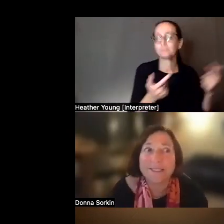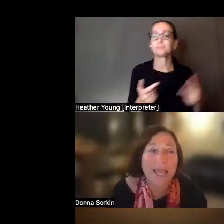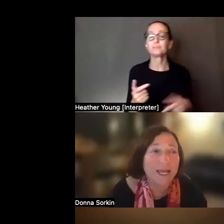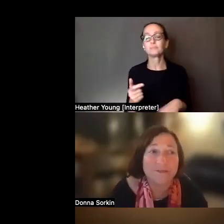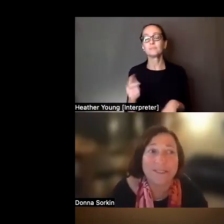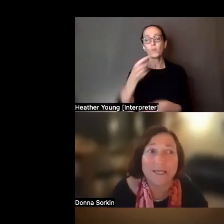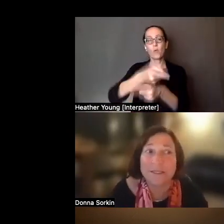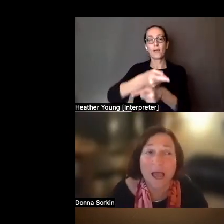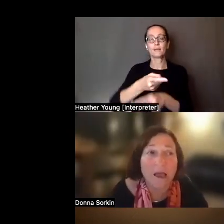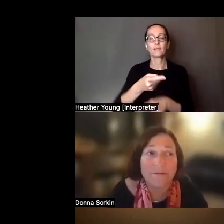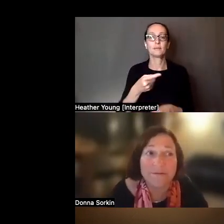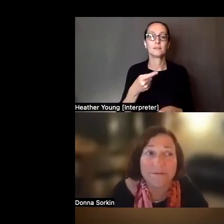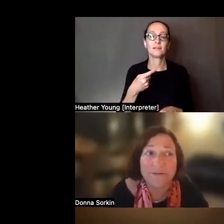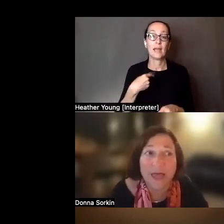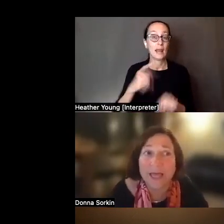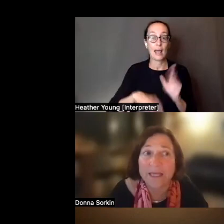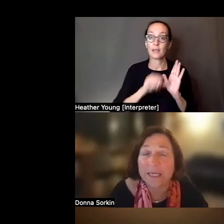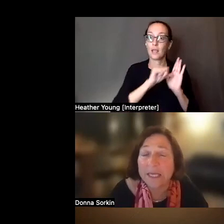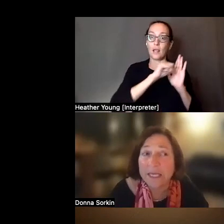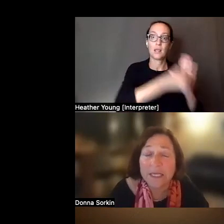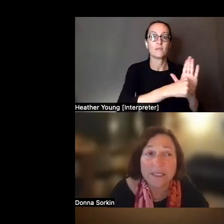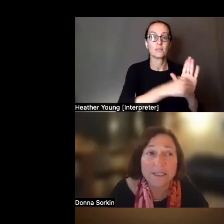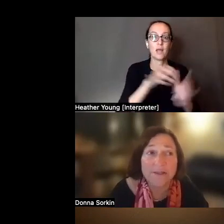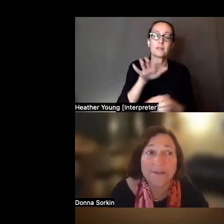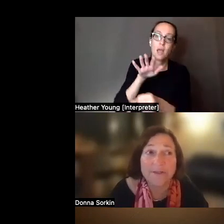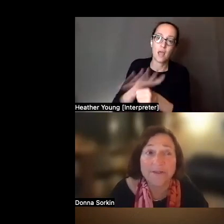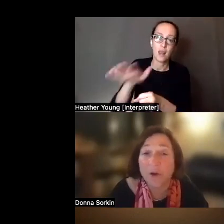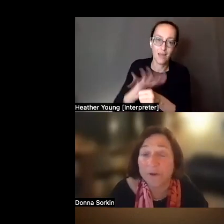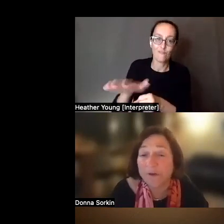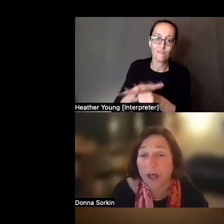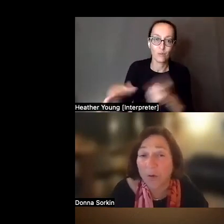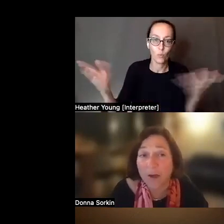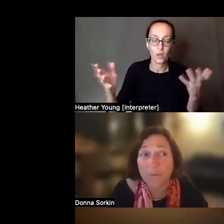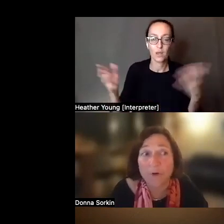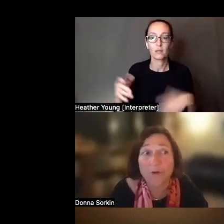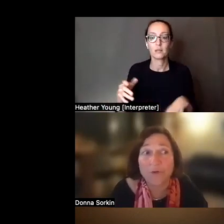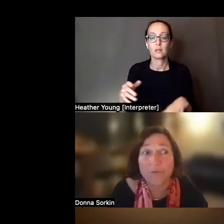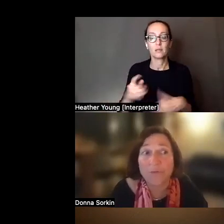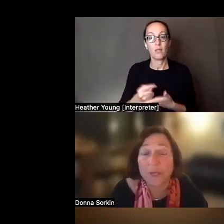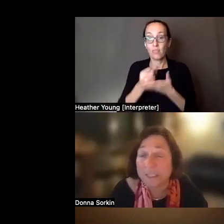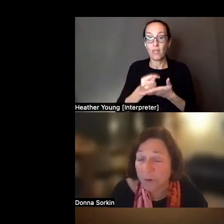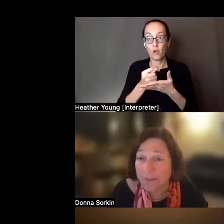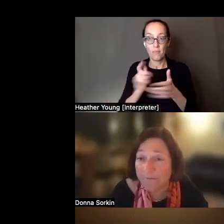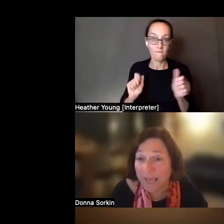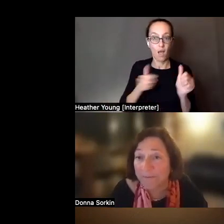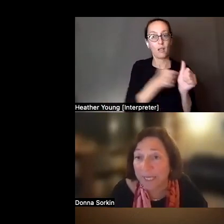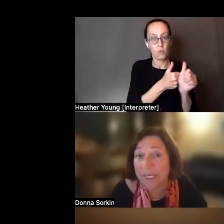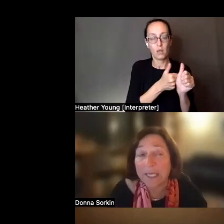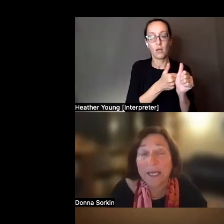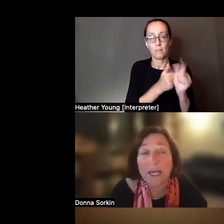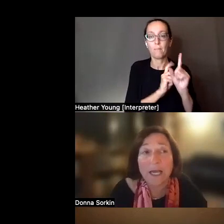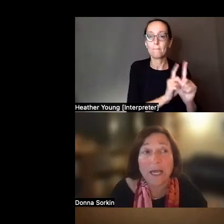just can't emphasize enough that the therapy follow-up where you're mentoring the